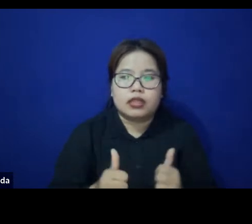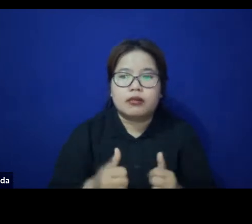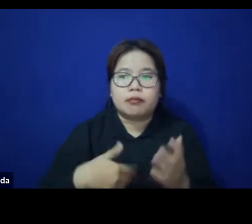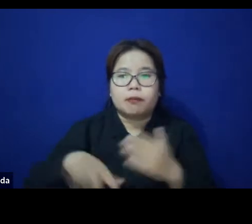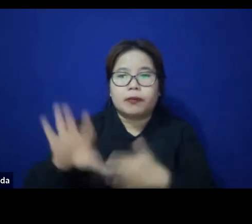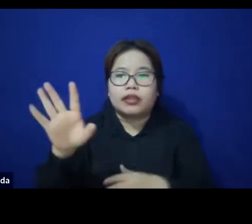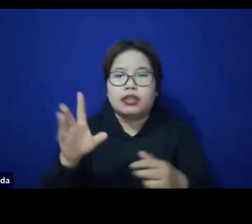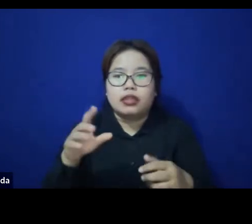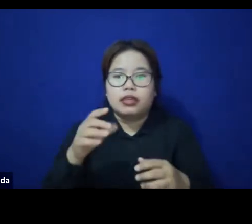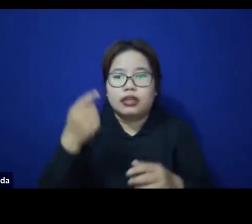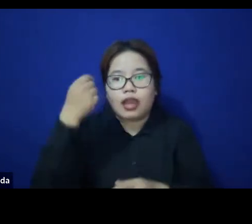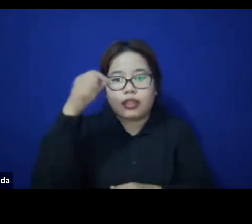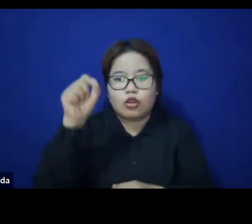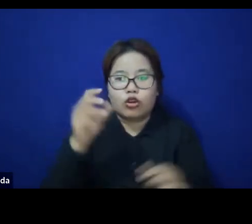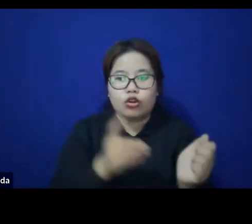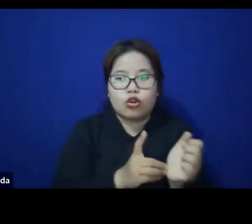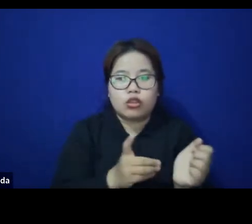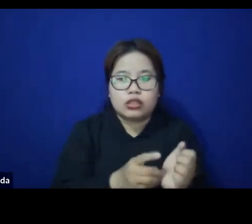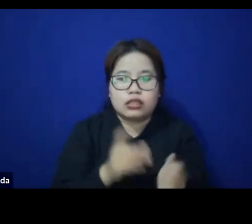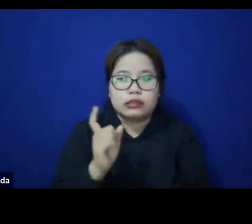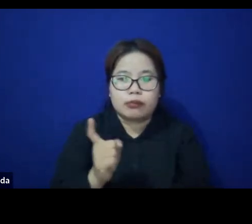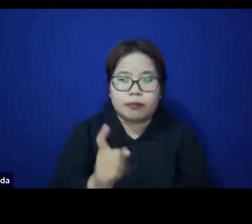easy parking within meters of the office.